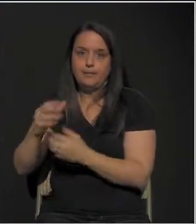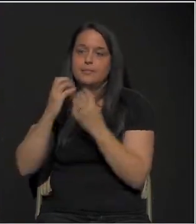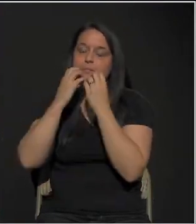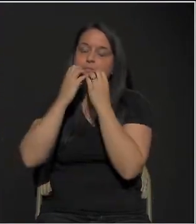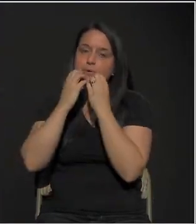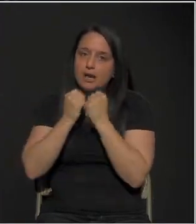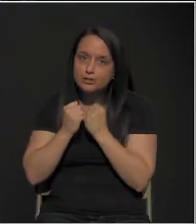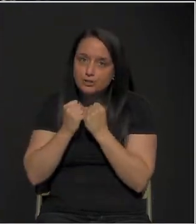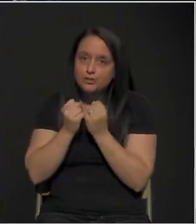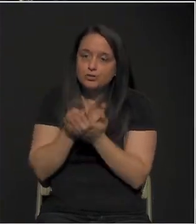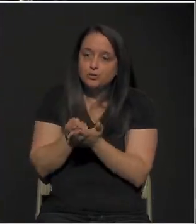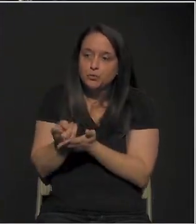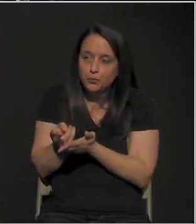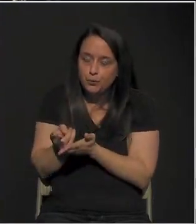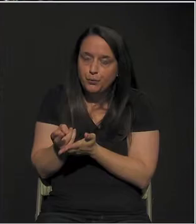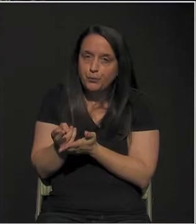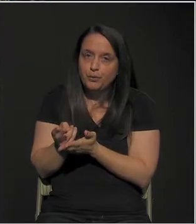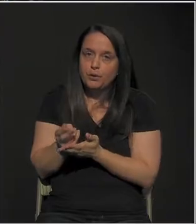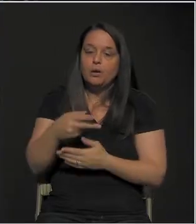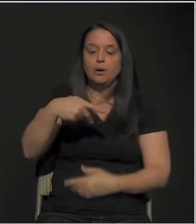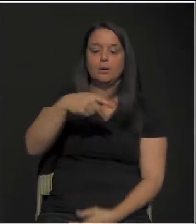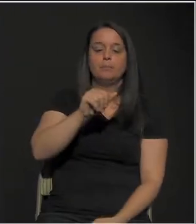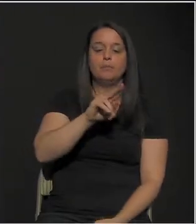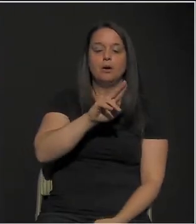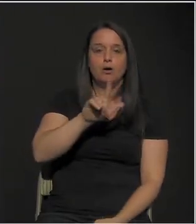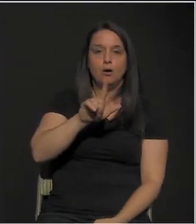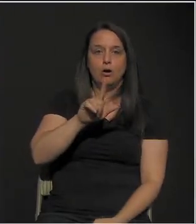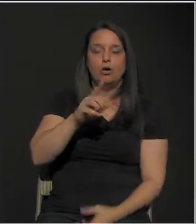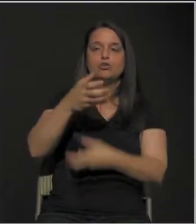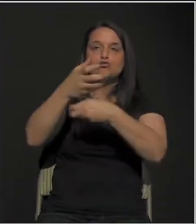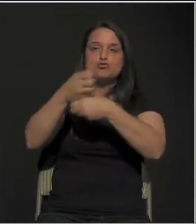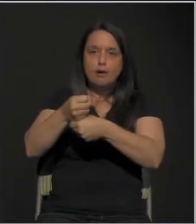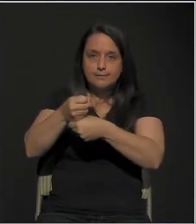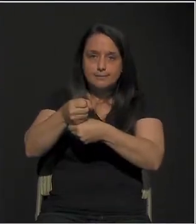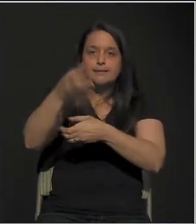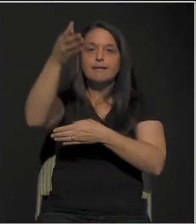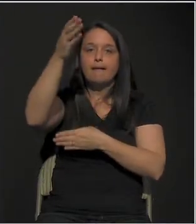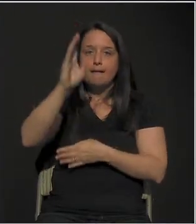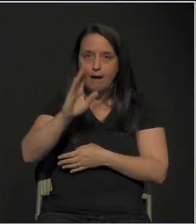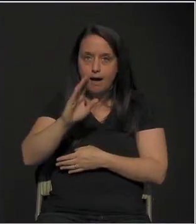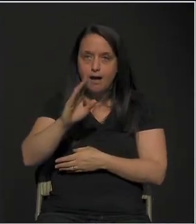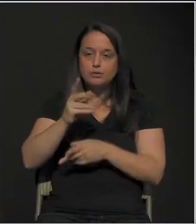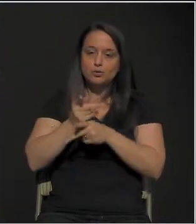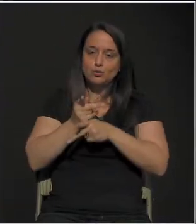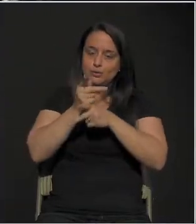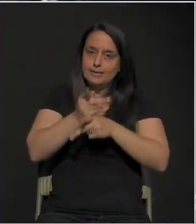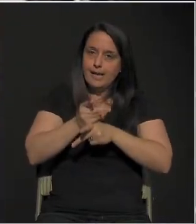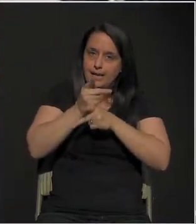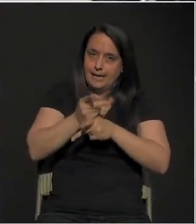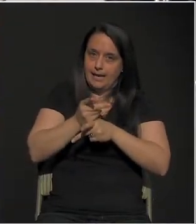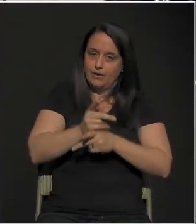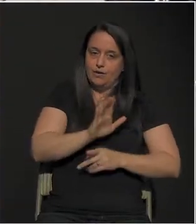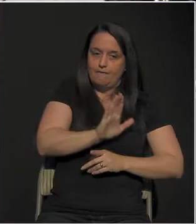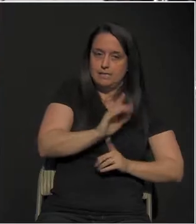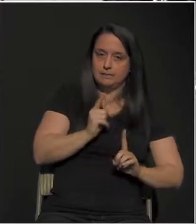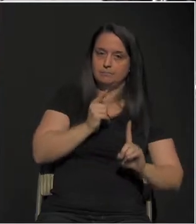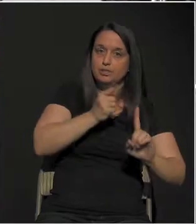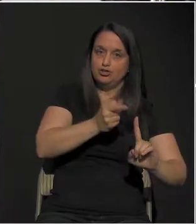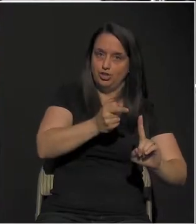the good news. Paul trusts God to take care of his mission, which is the